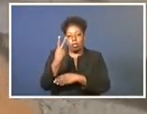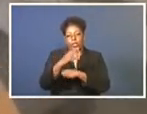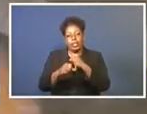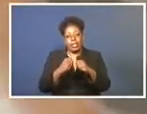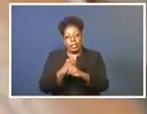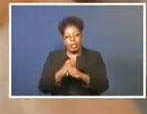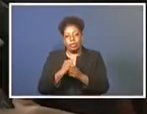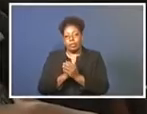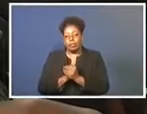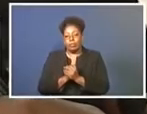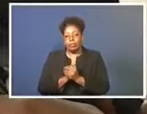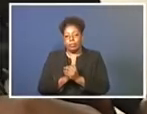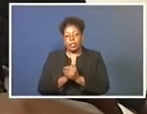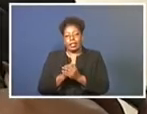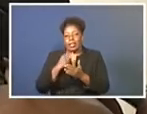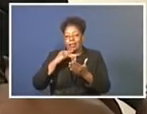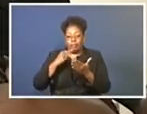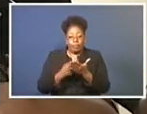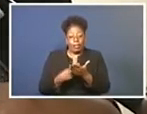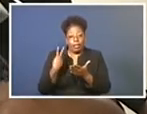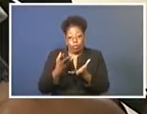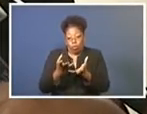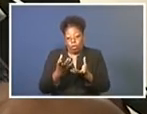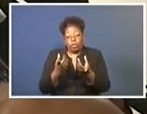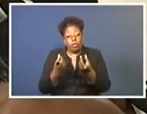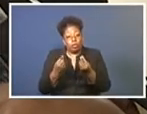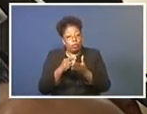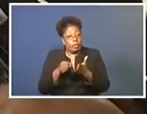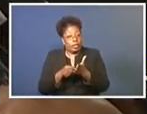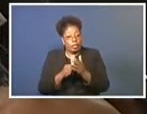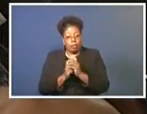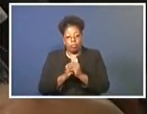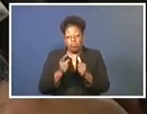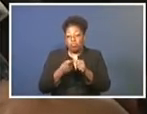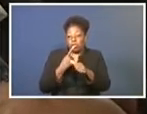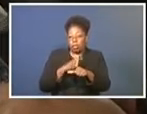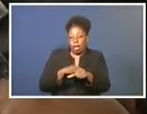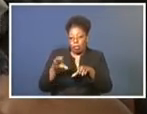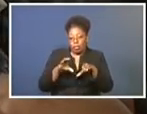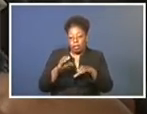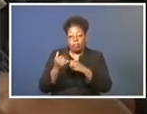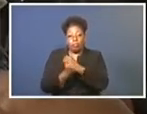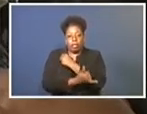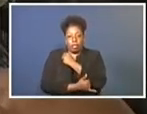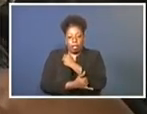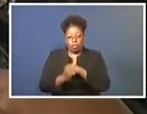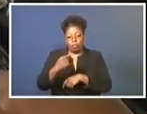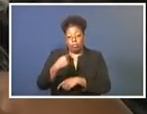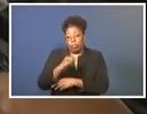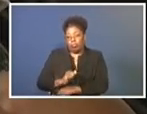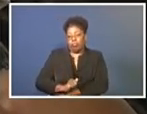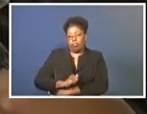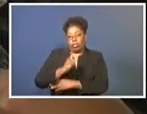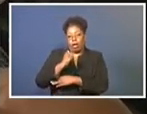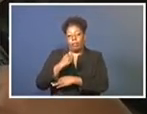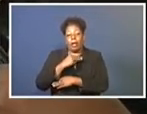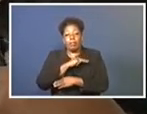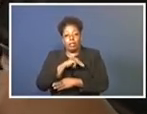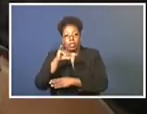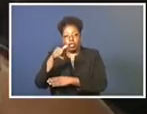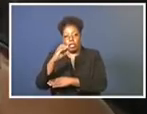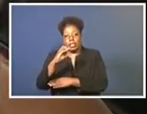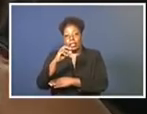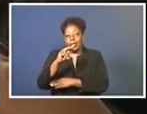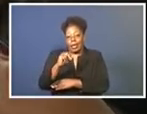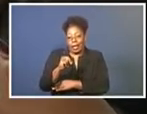mere fact that we take the initiative to want to do such thing, and it was the first time done in the country, I am proud of my ministry and JCN